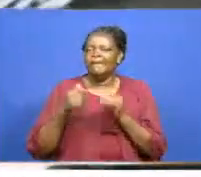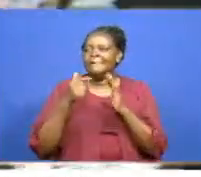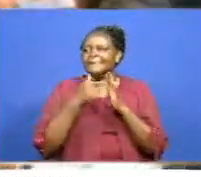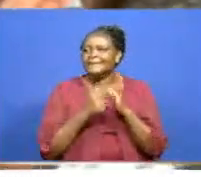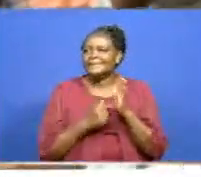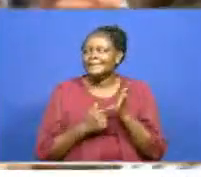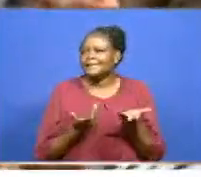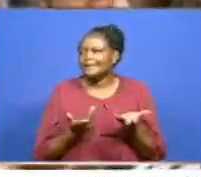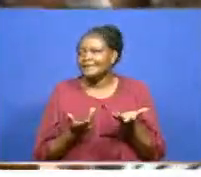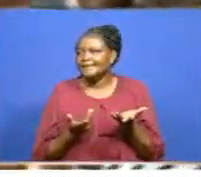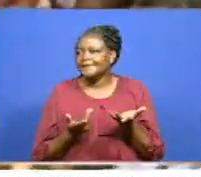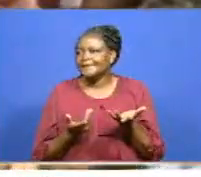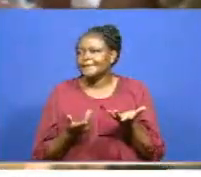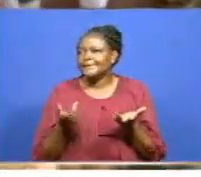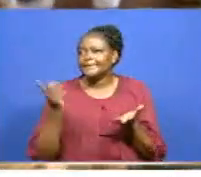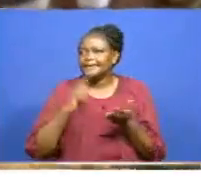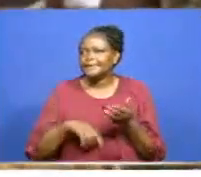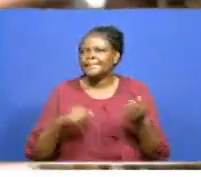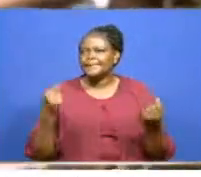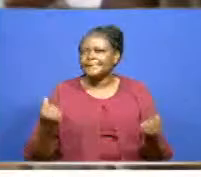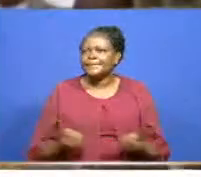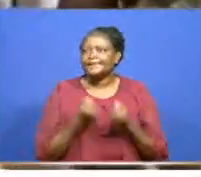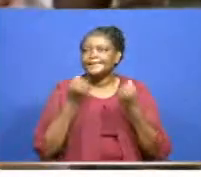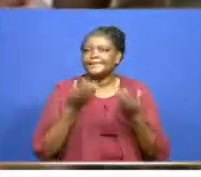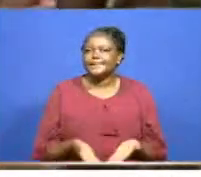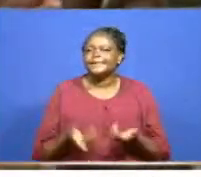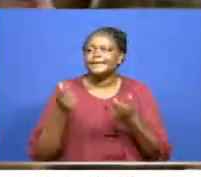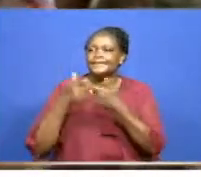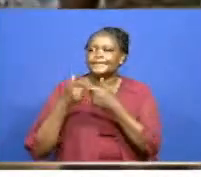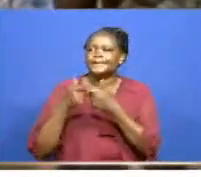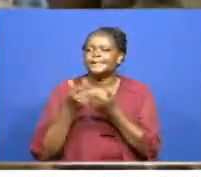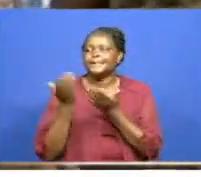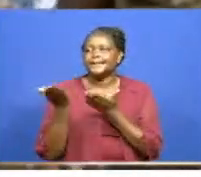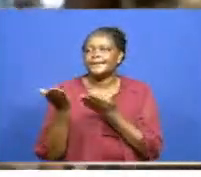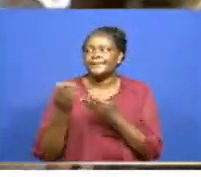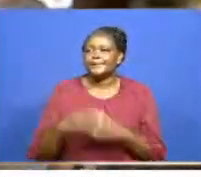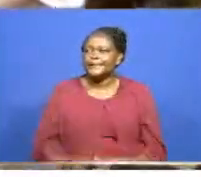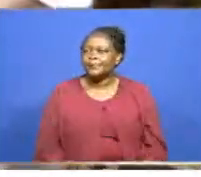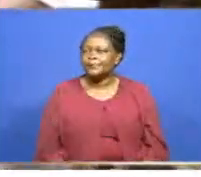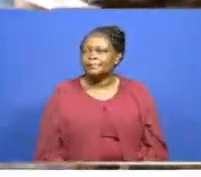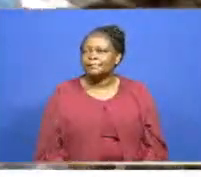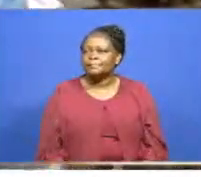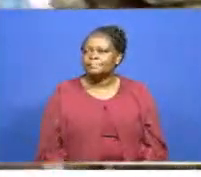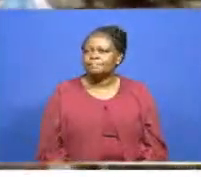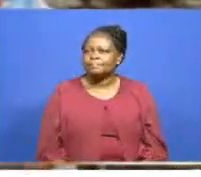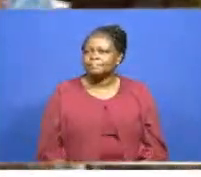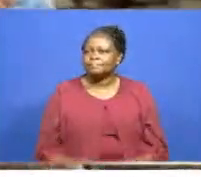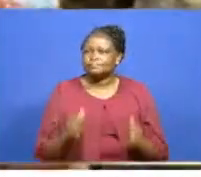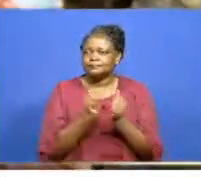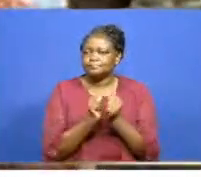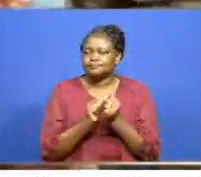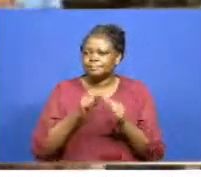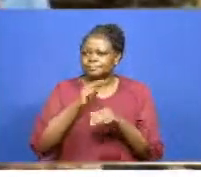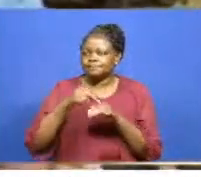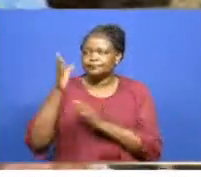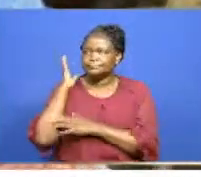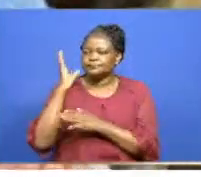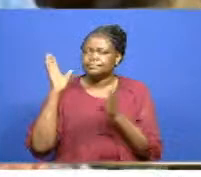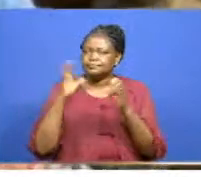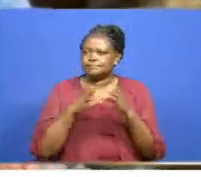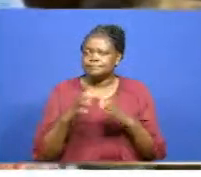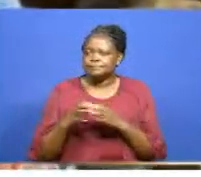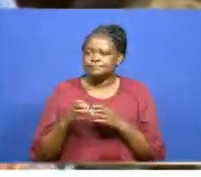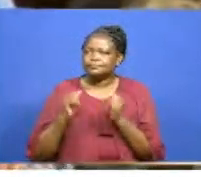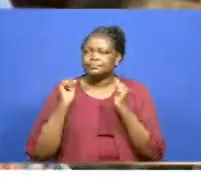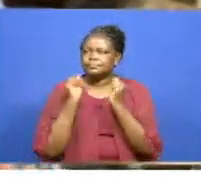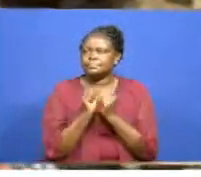on what is happening here in Kwale. Been able to do in collaboration with other national security agencies,